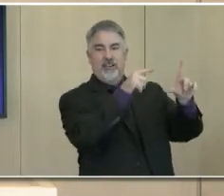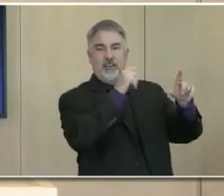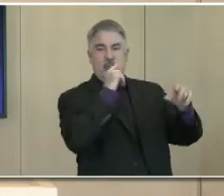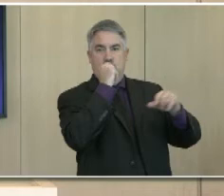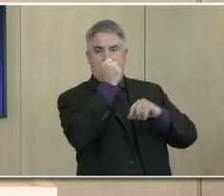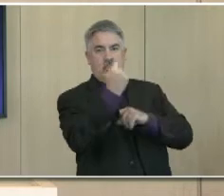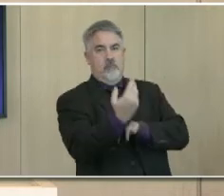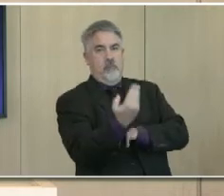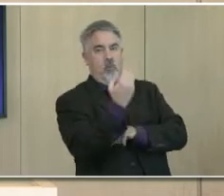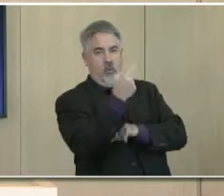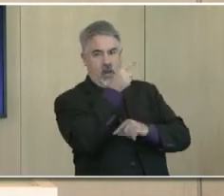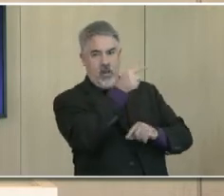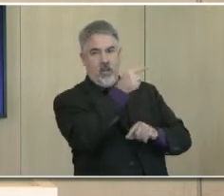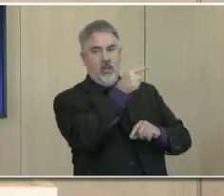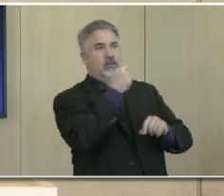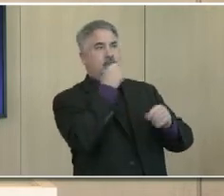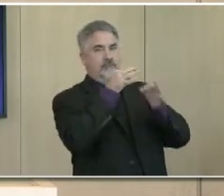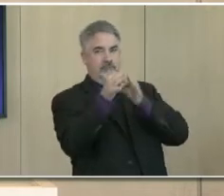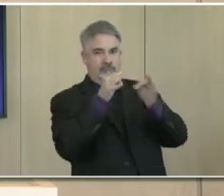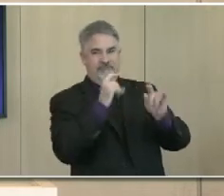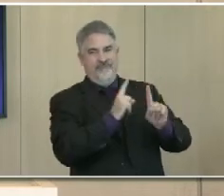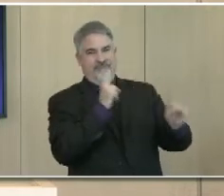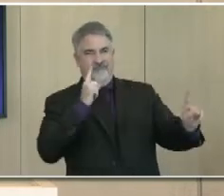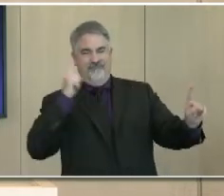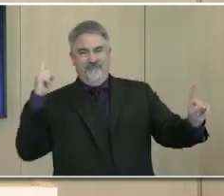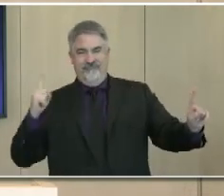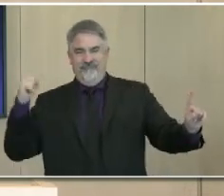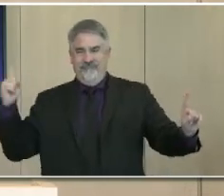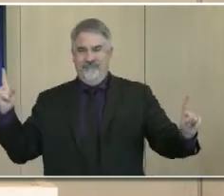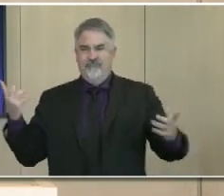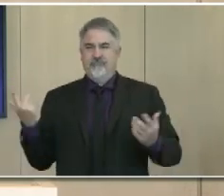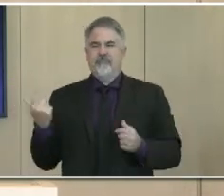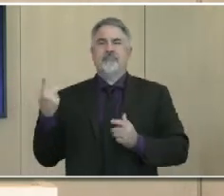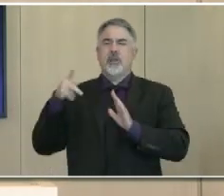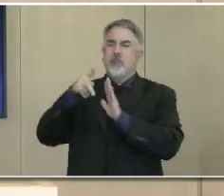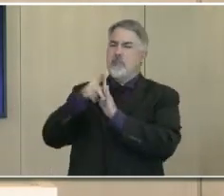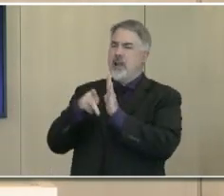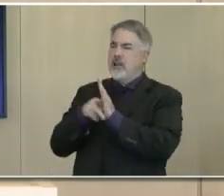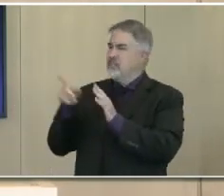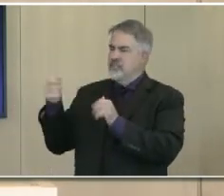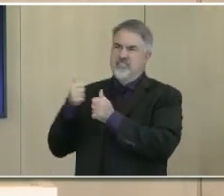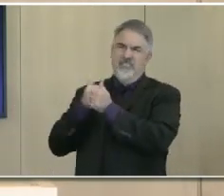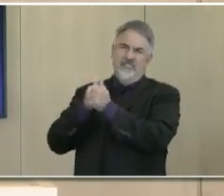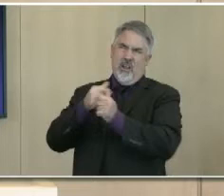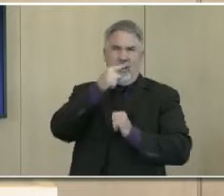physical distancing and sanitation protocols and policies. If you go to our website at